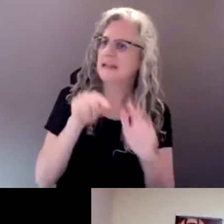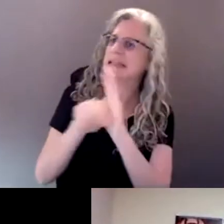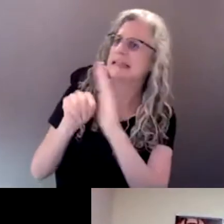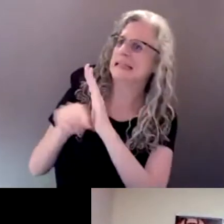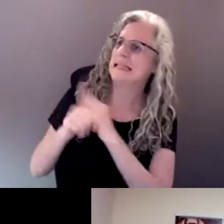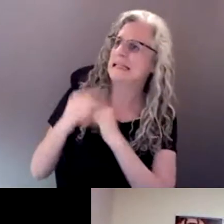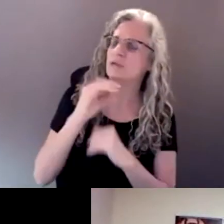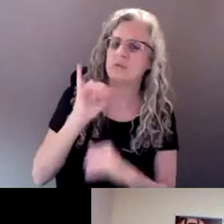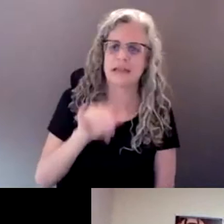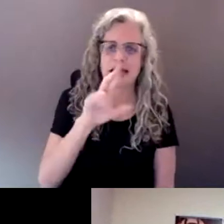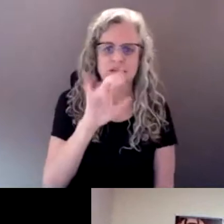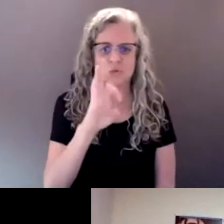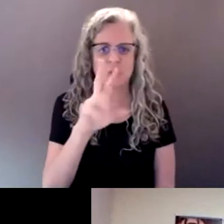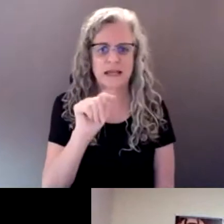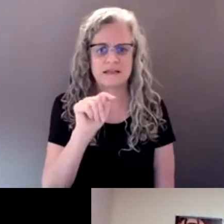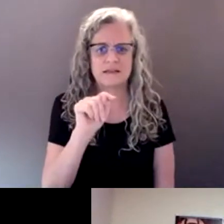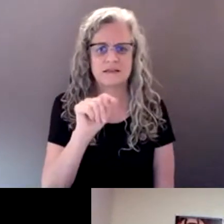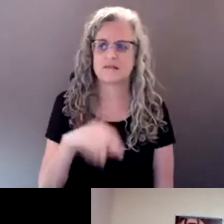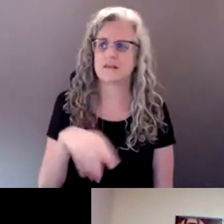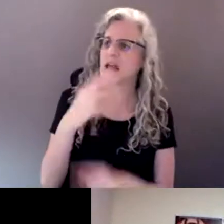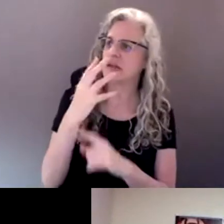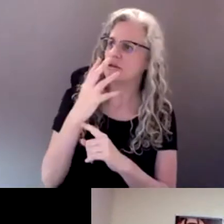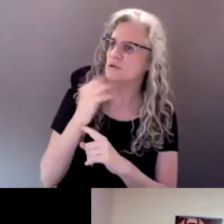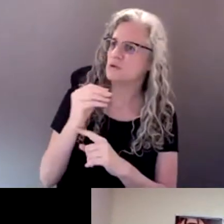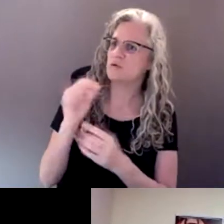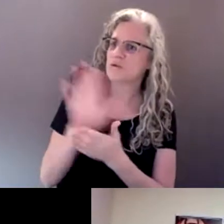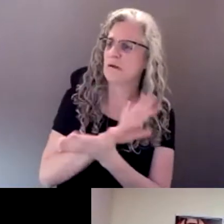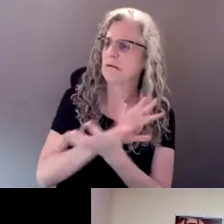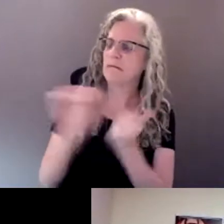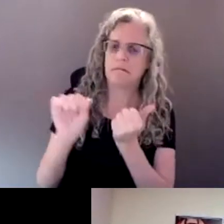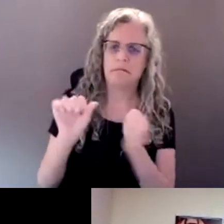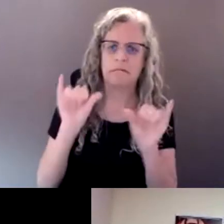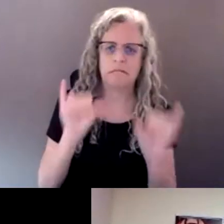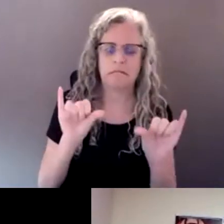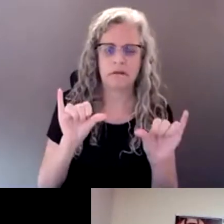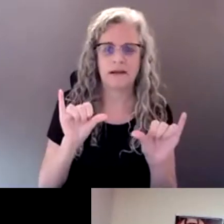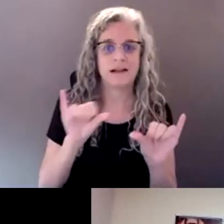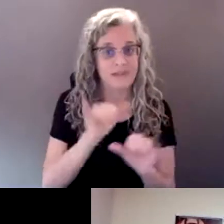and that Jews had been treated and were thought to be a race. And it's only with the